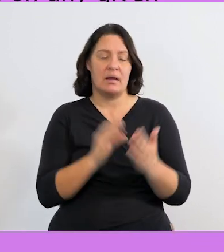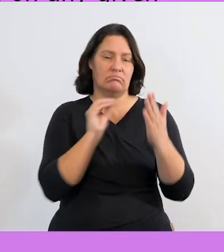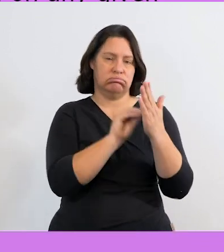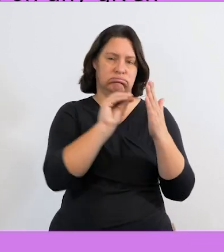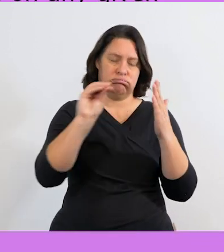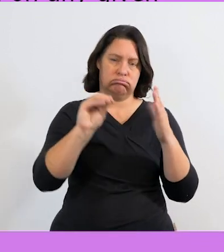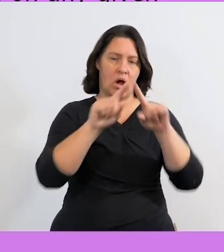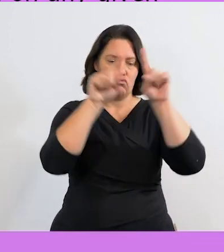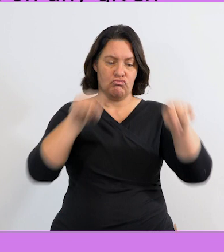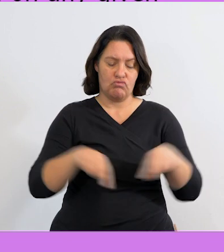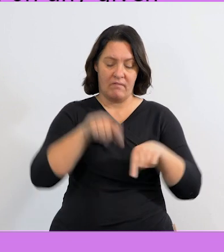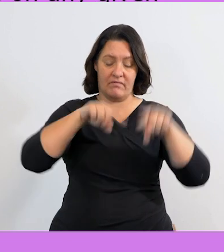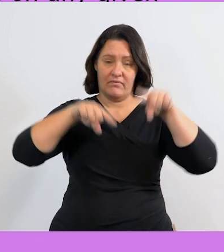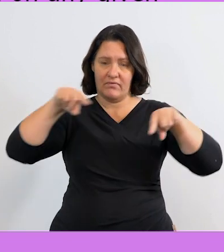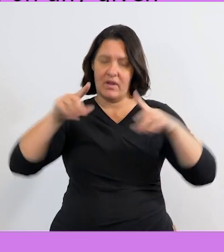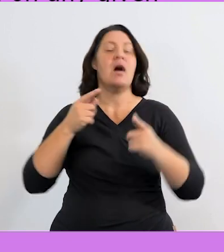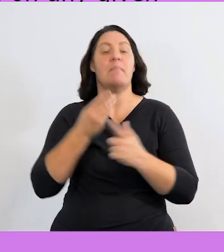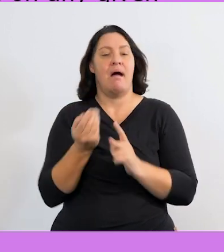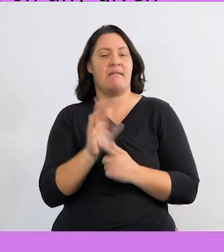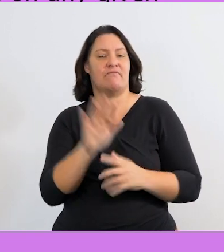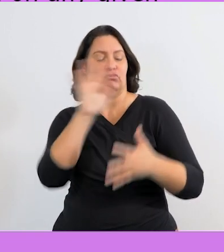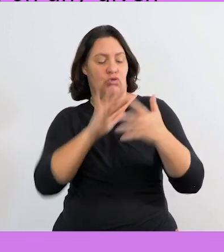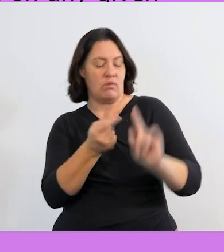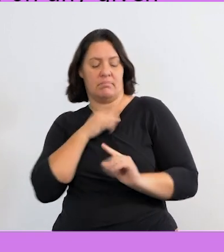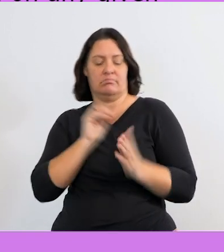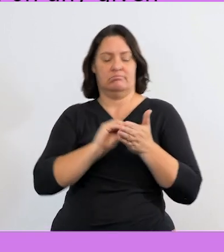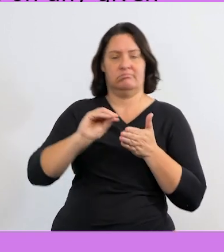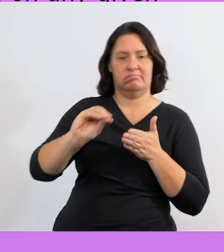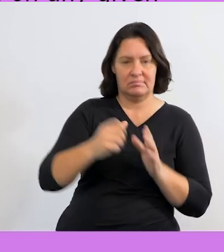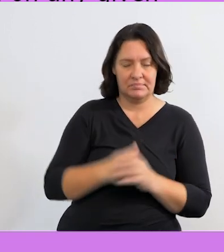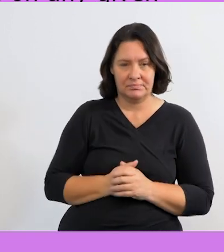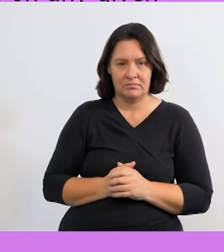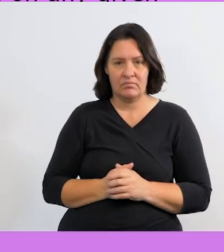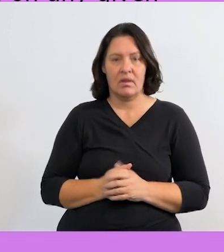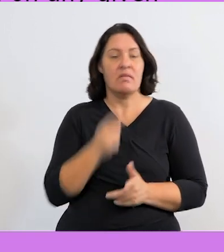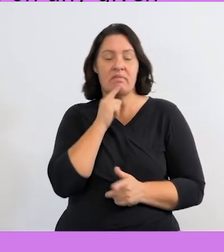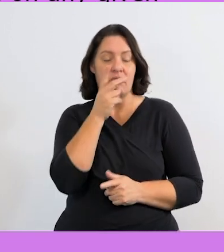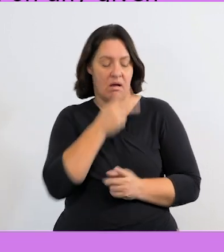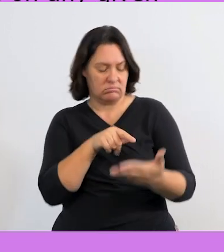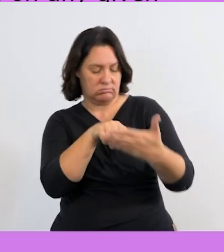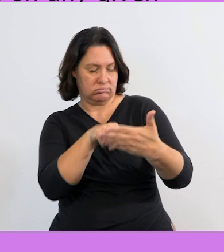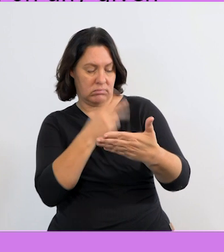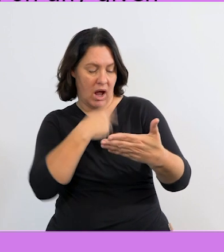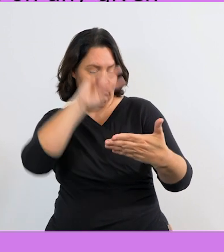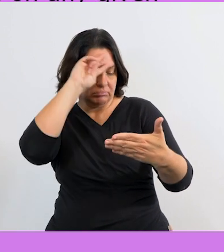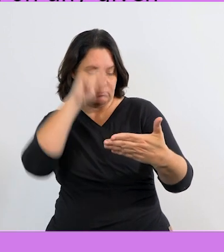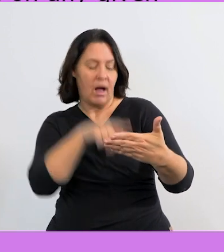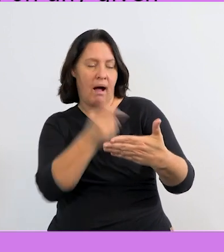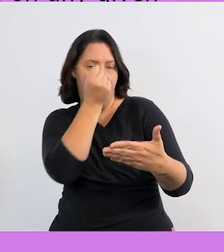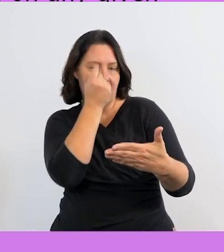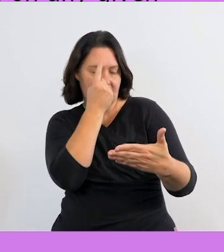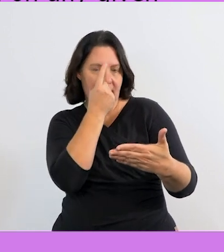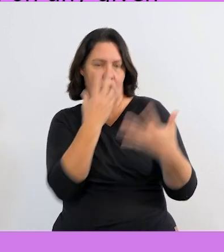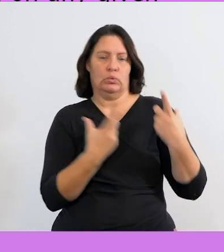points and draw graphs based on a given scenario. You should then be able to interpret, understand, and